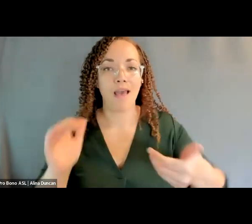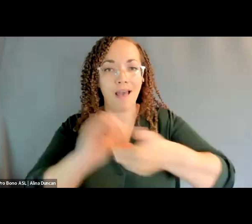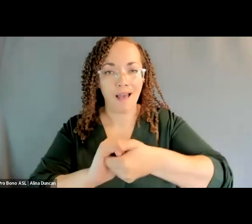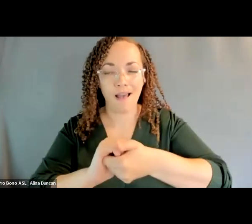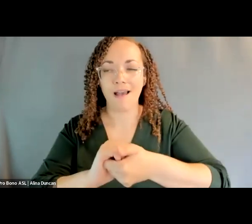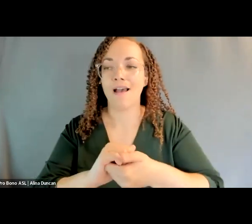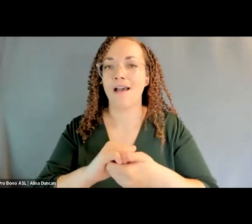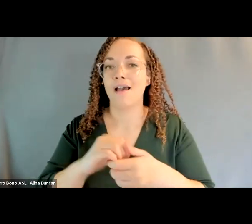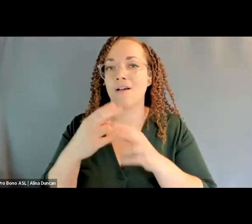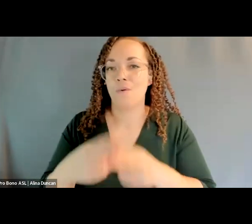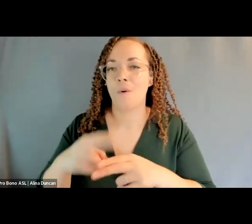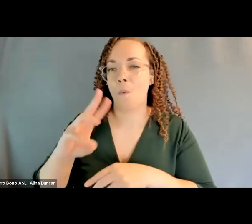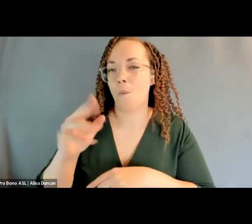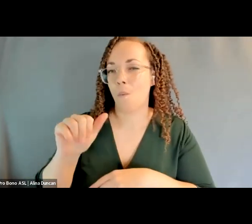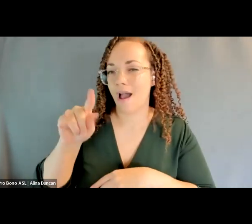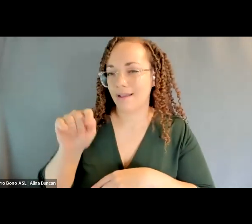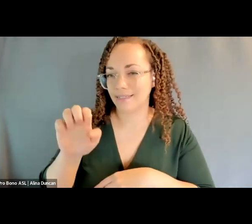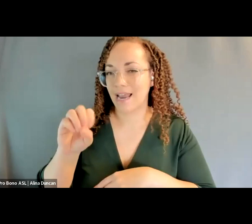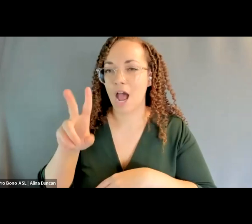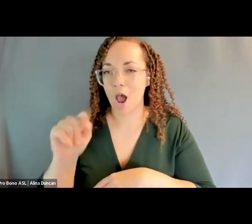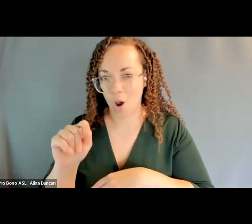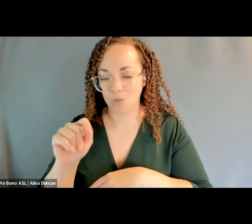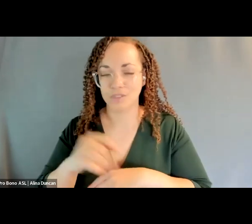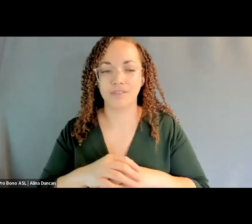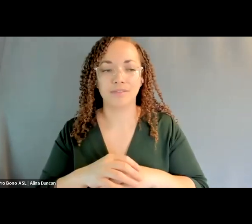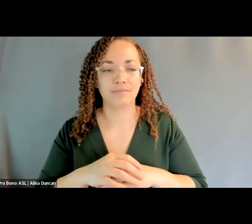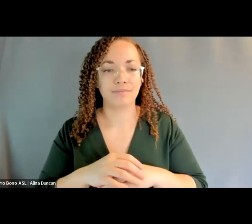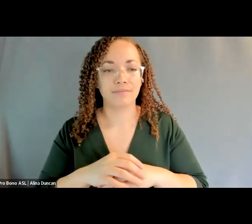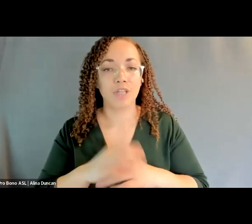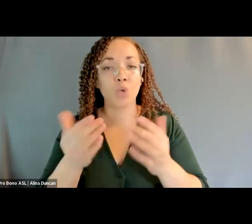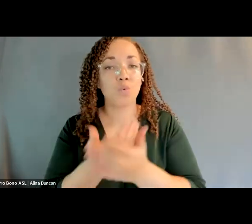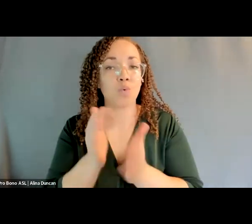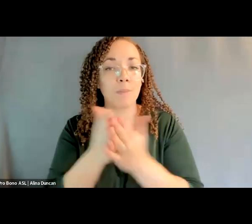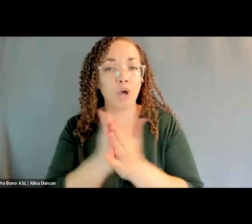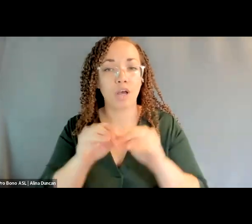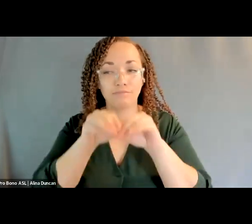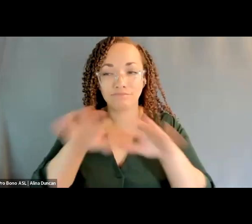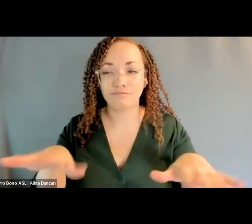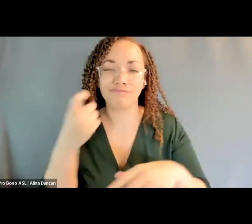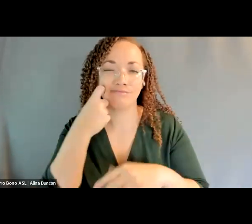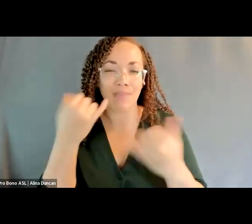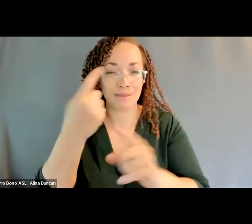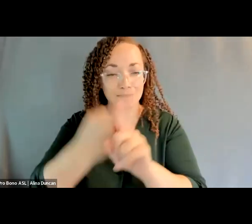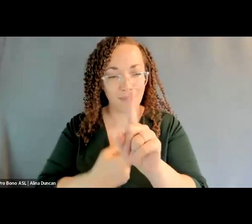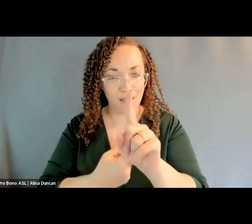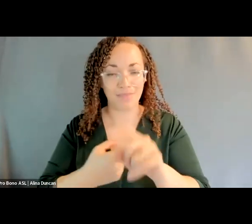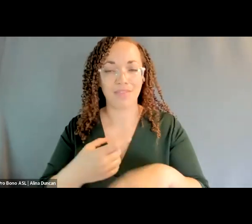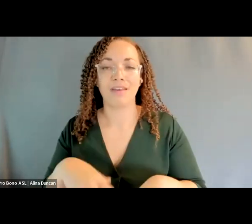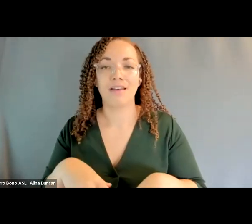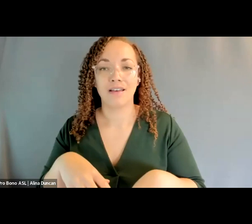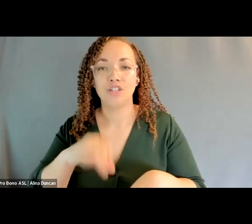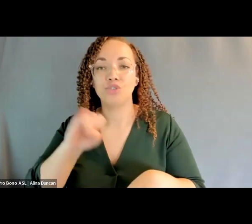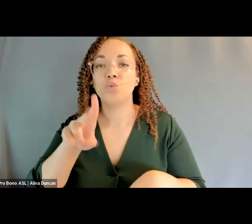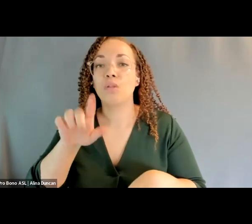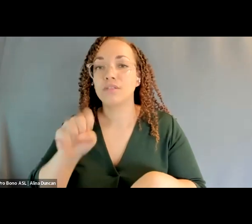Racial Capitalism Changed the Color of Opioids in America, a new book out just this month by my colleague Jules Netherland and